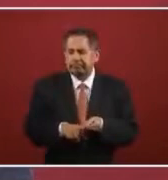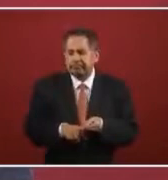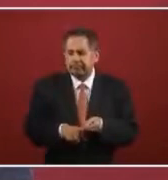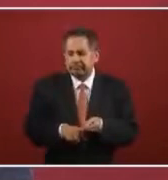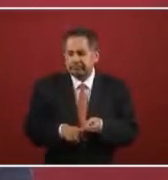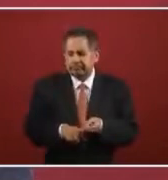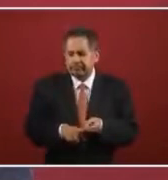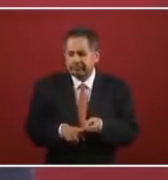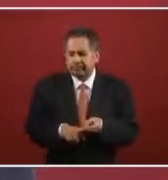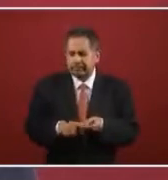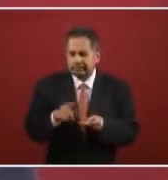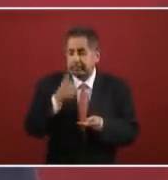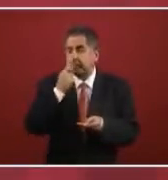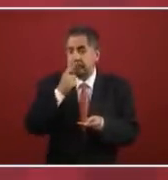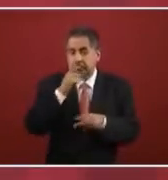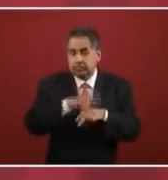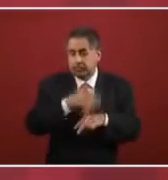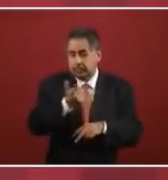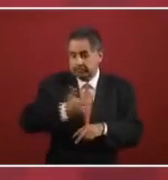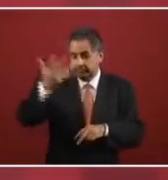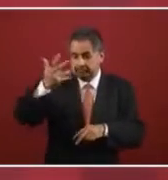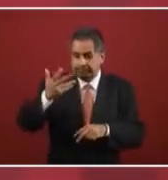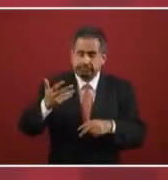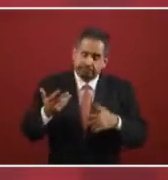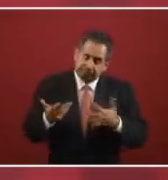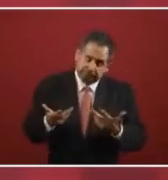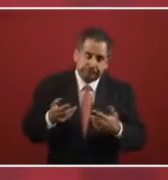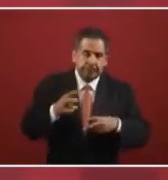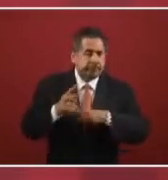gasolina premium. but it is in the Lo que prime